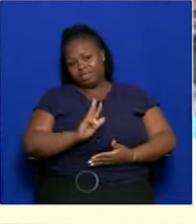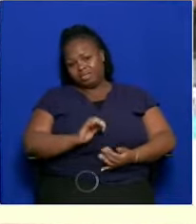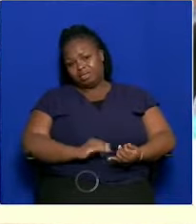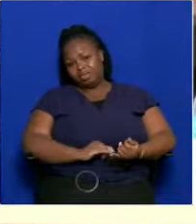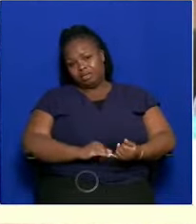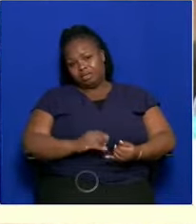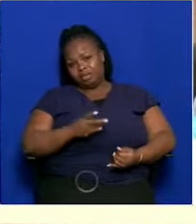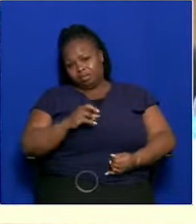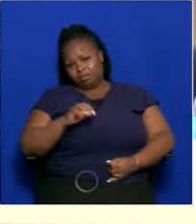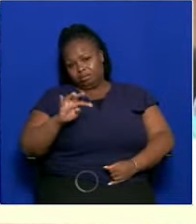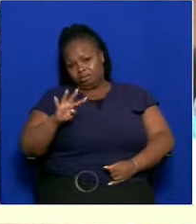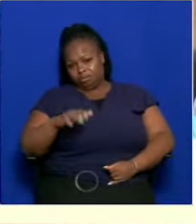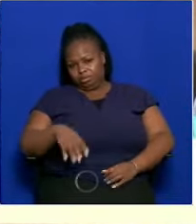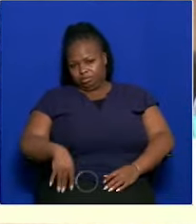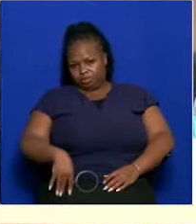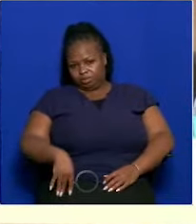2024?